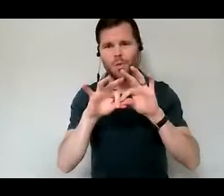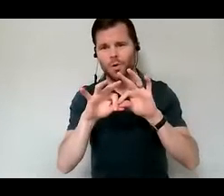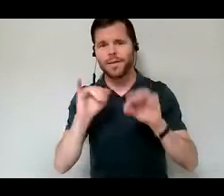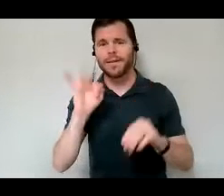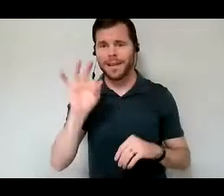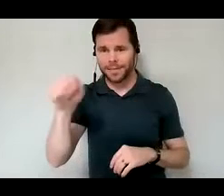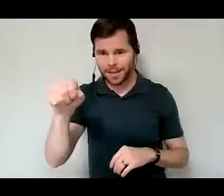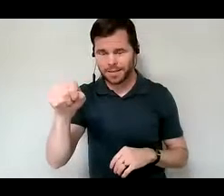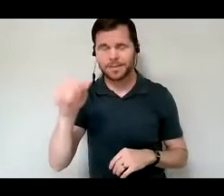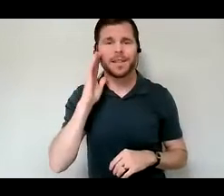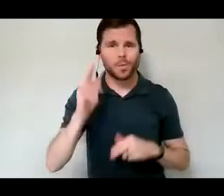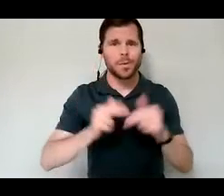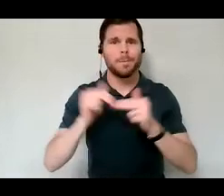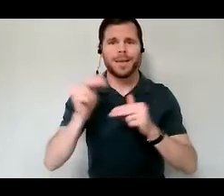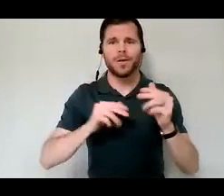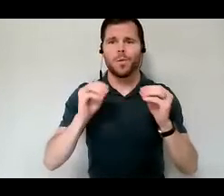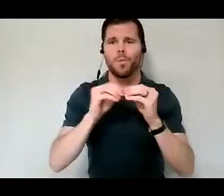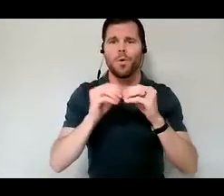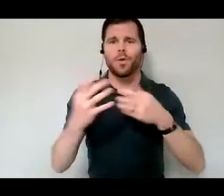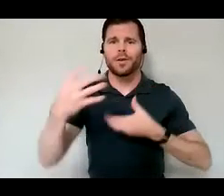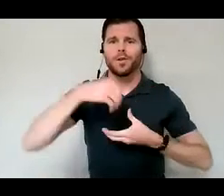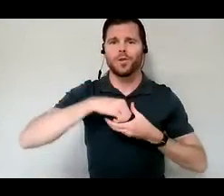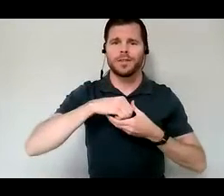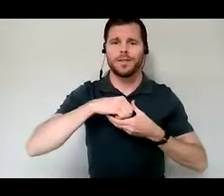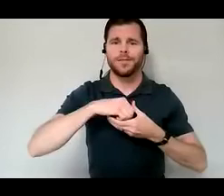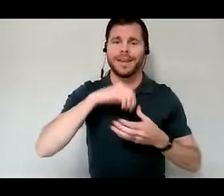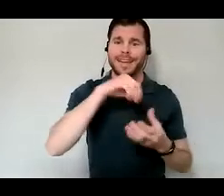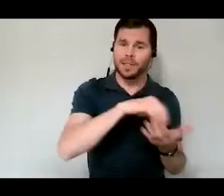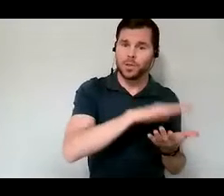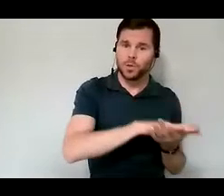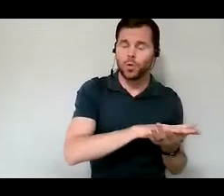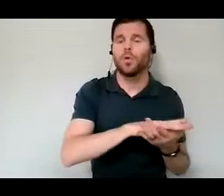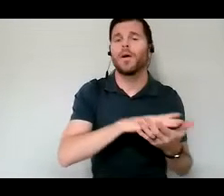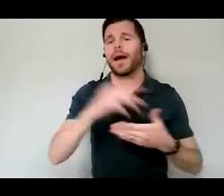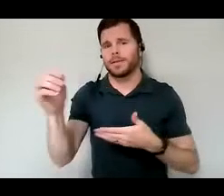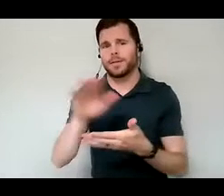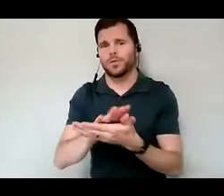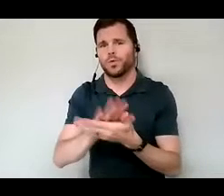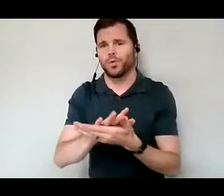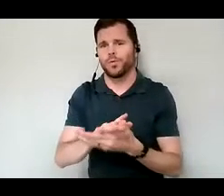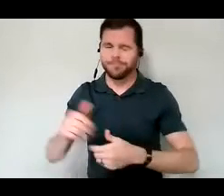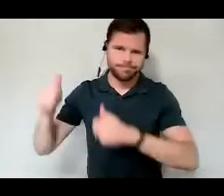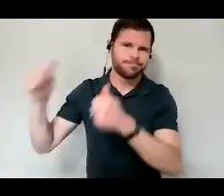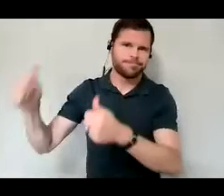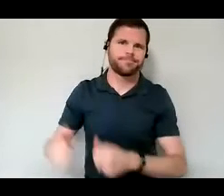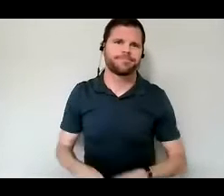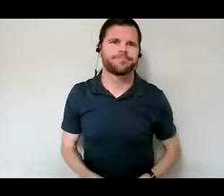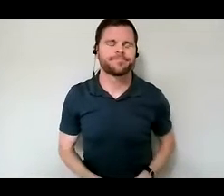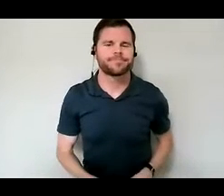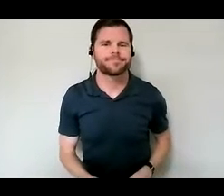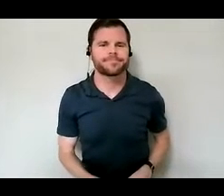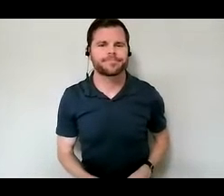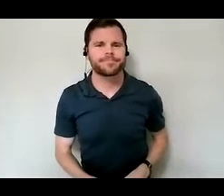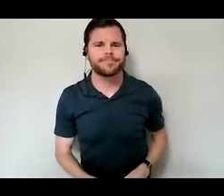community outside of school too. Couldn't have said it any better ourselves. Thank you, Emily. Day 5, I'm all